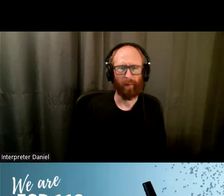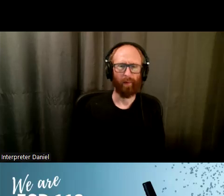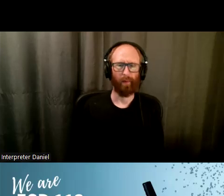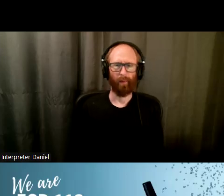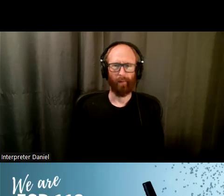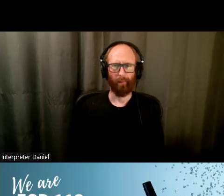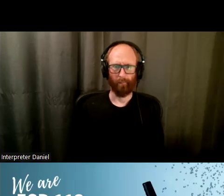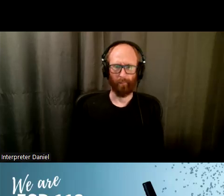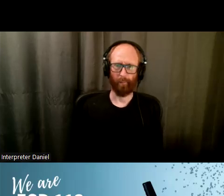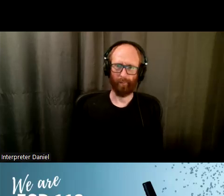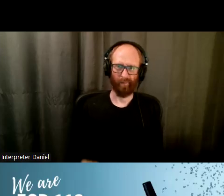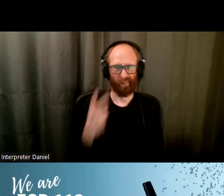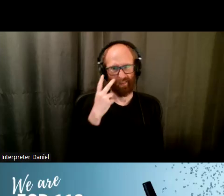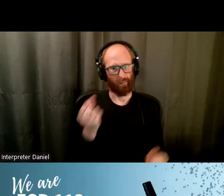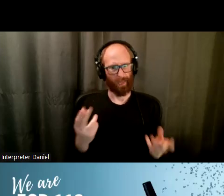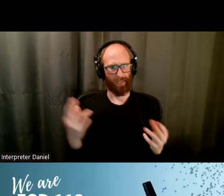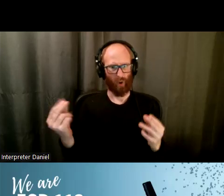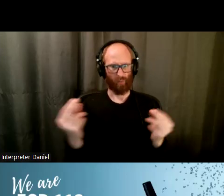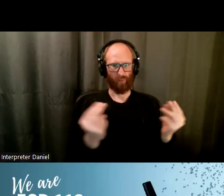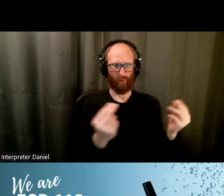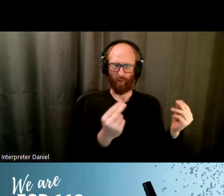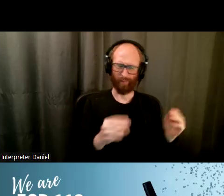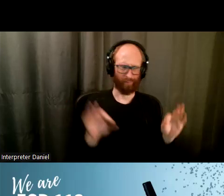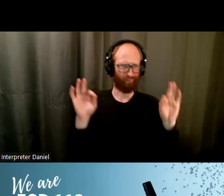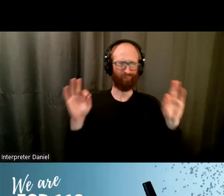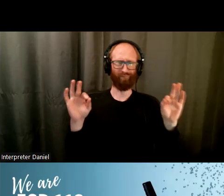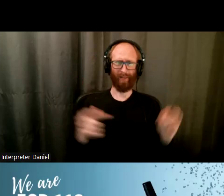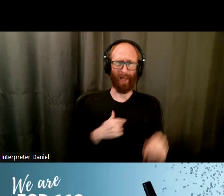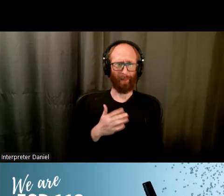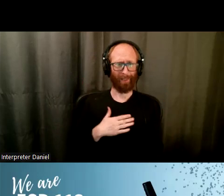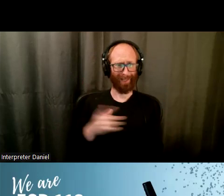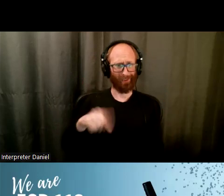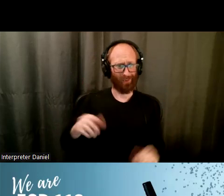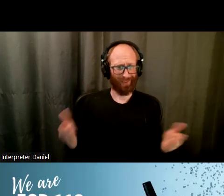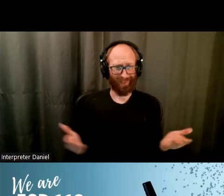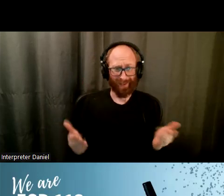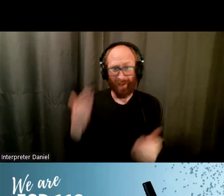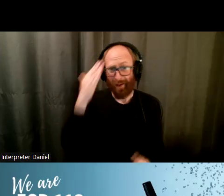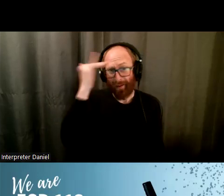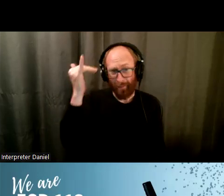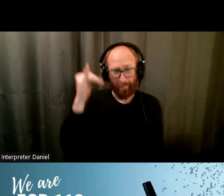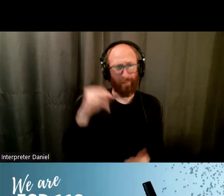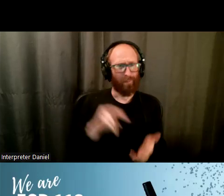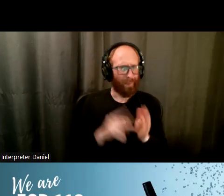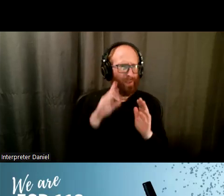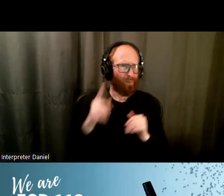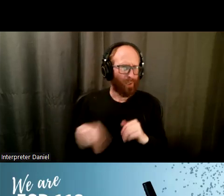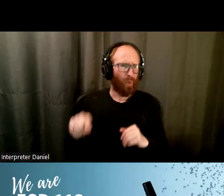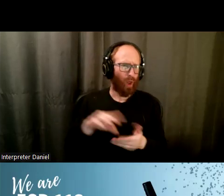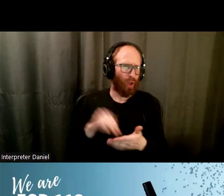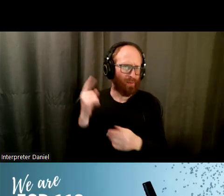I'm seeing a lot of no's. So that's great. I'm really glad that you're here because that means hopefully you will learn something.